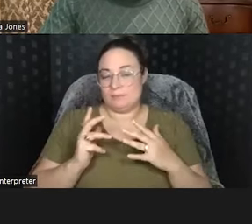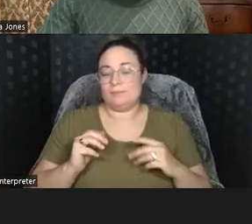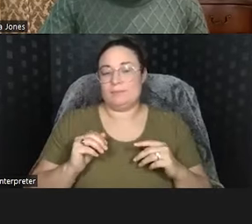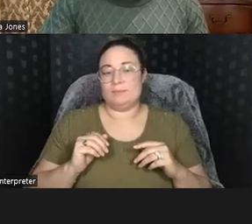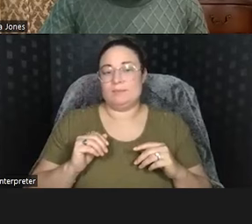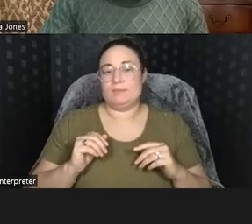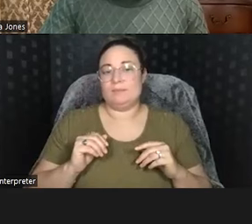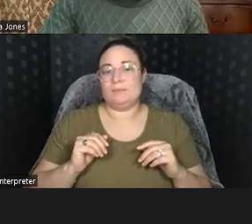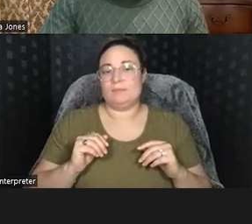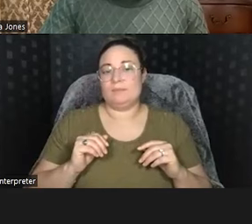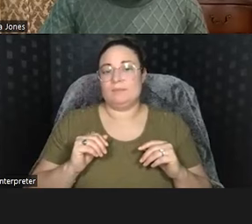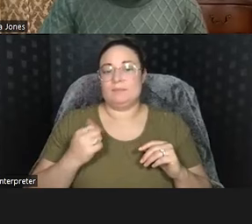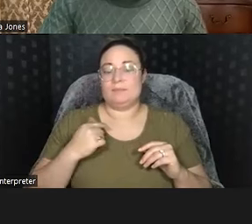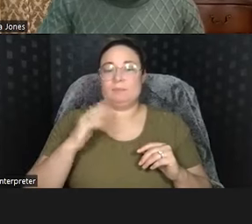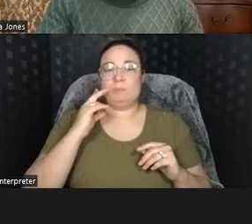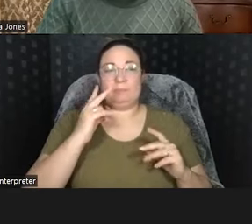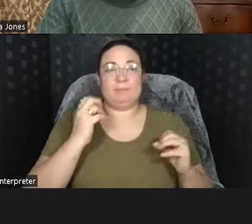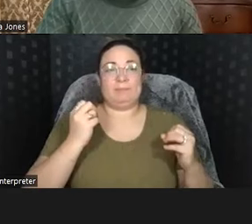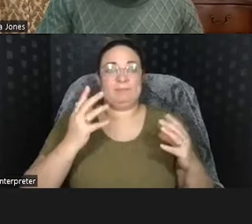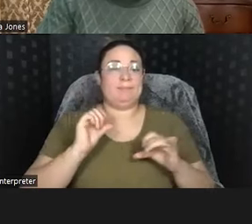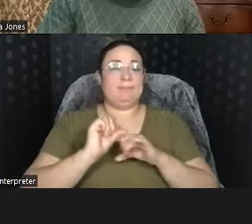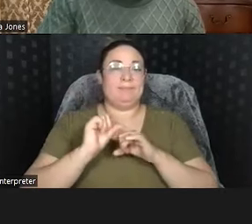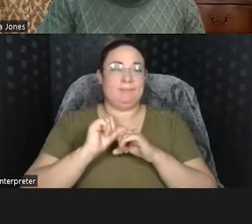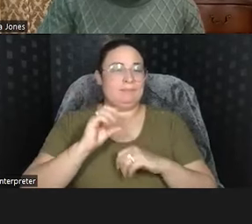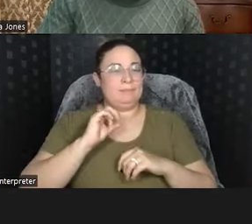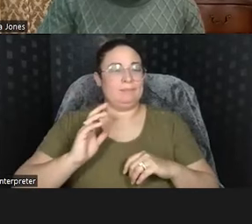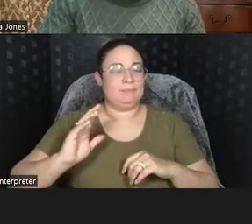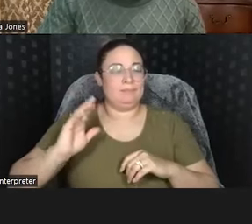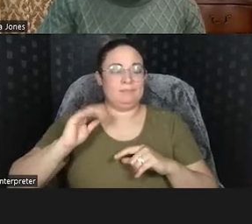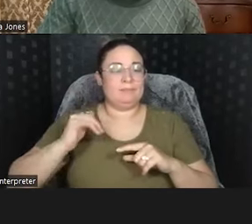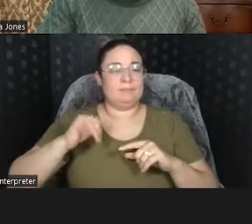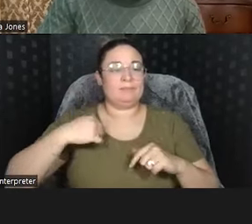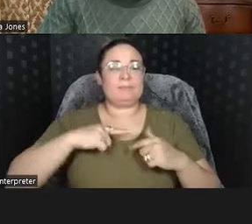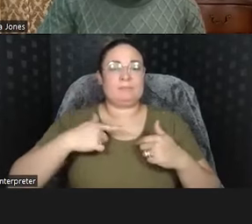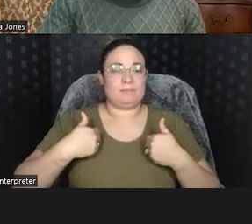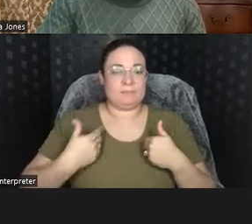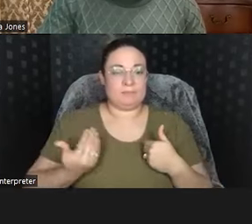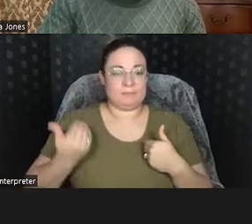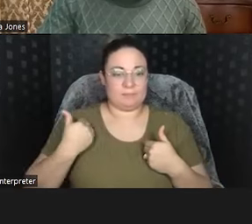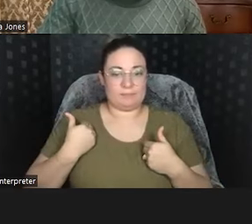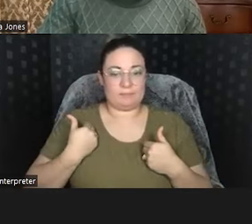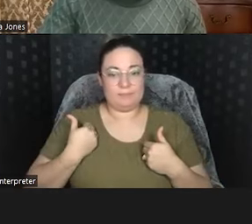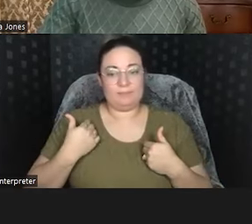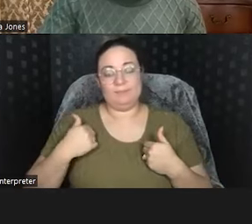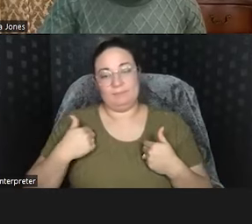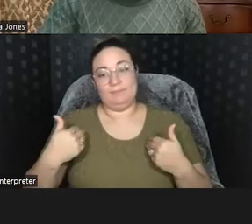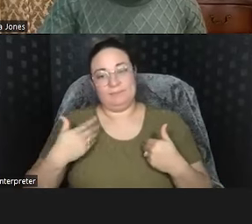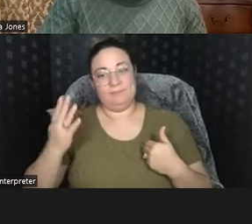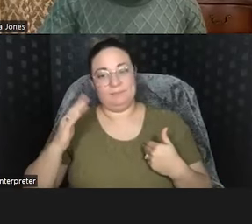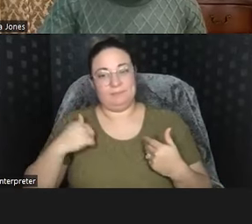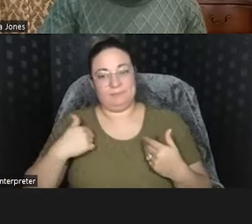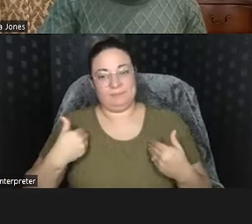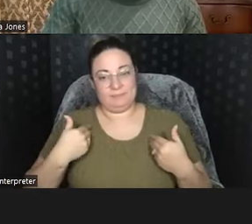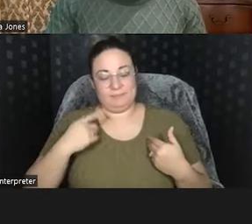that a lot of the jobs, traditional jobs that that we had or that I had when I was a kid, when